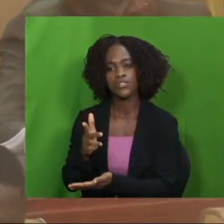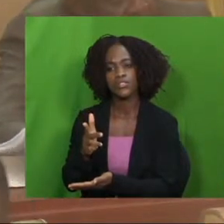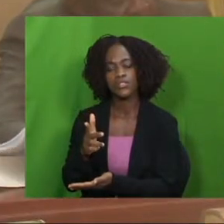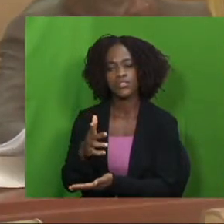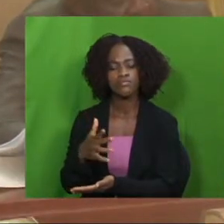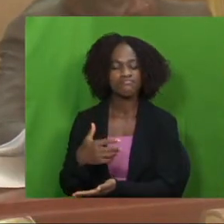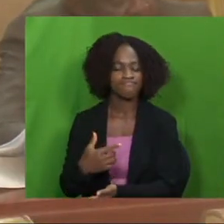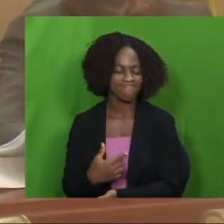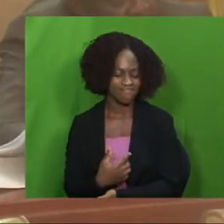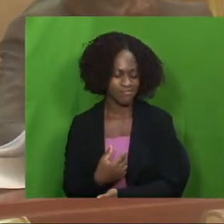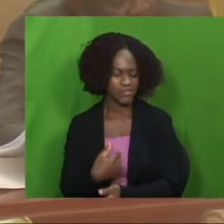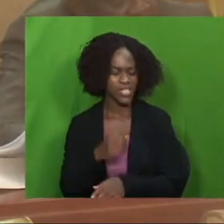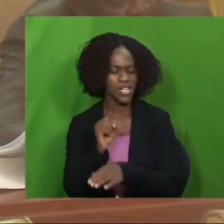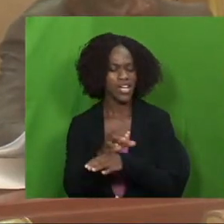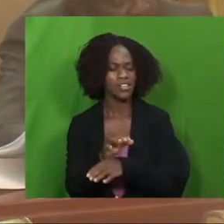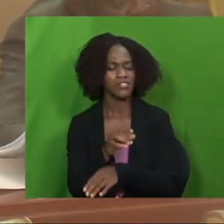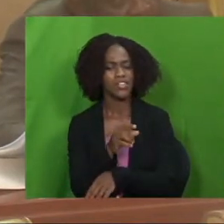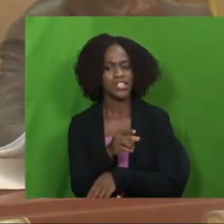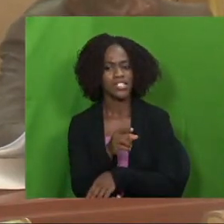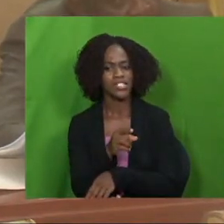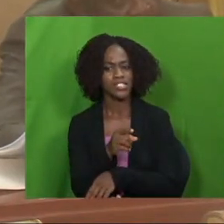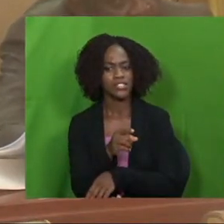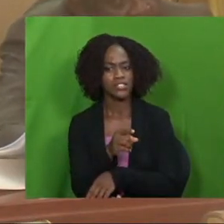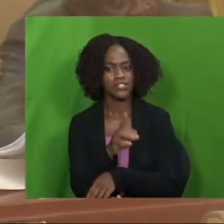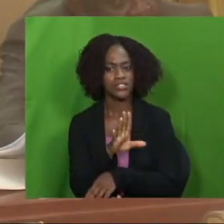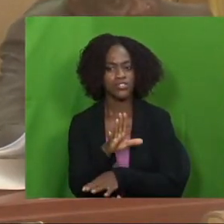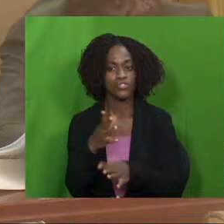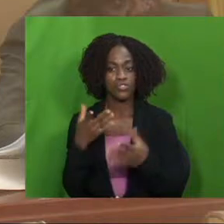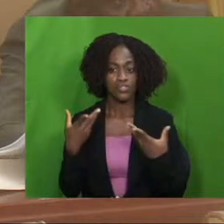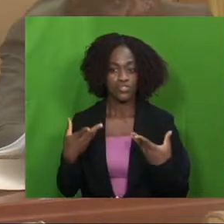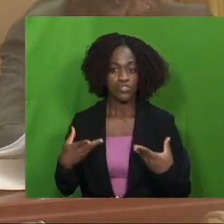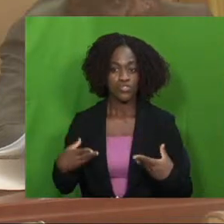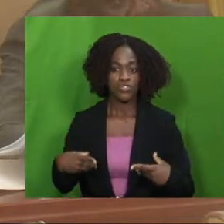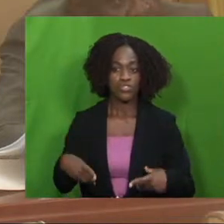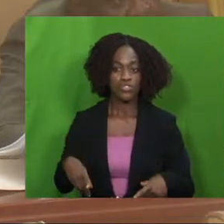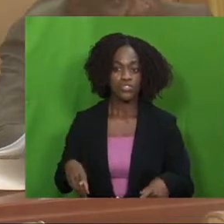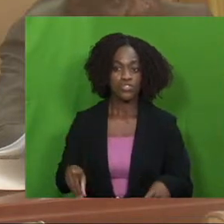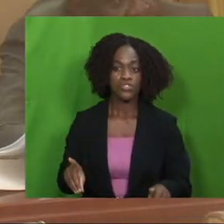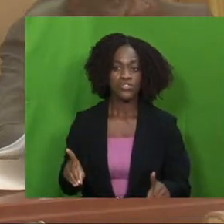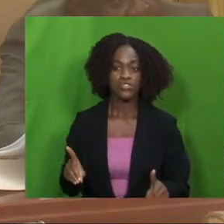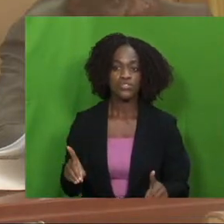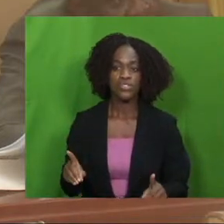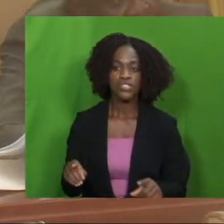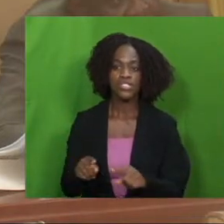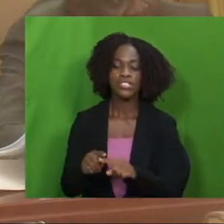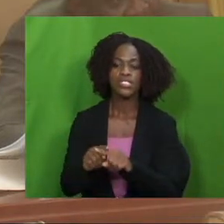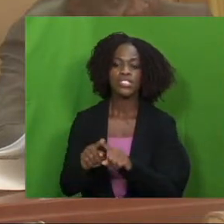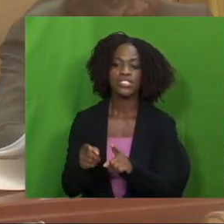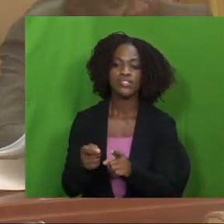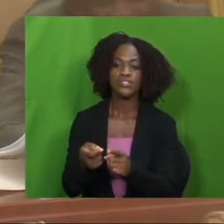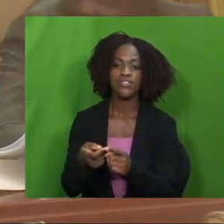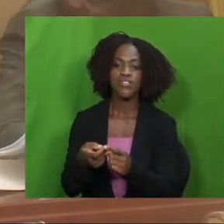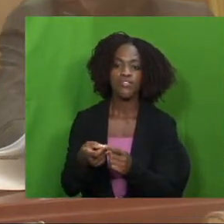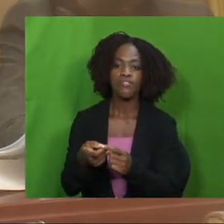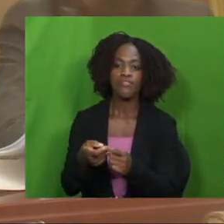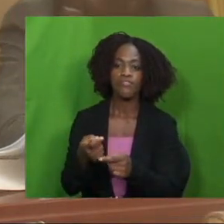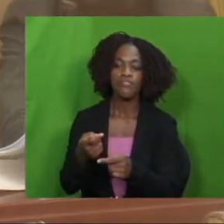that your outfit should be a little bit different from the pillar behind